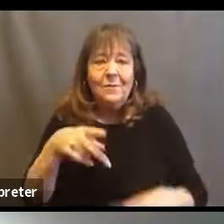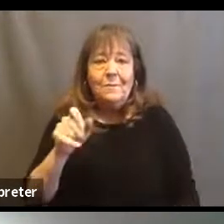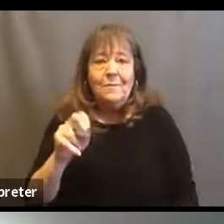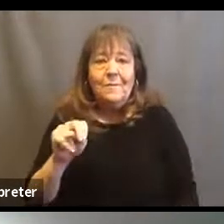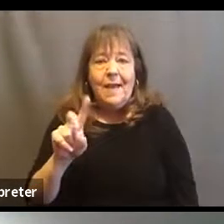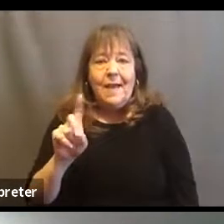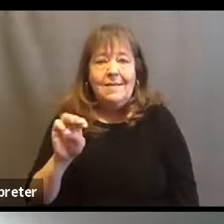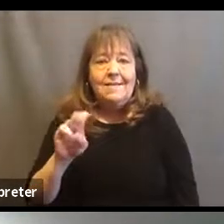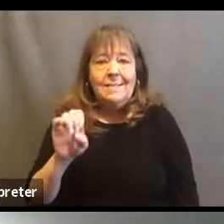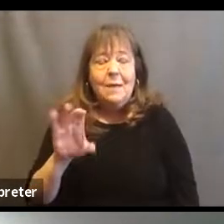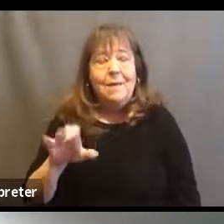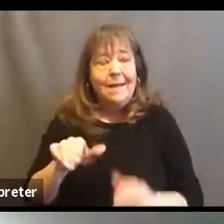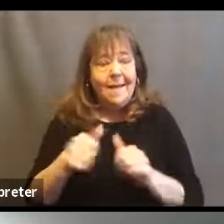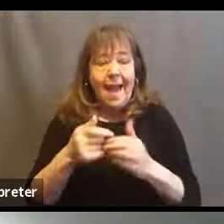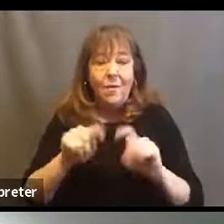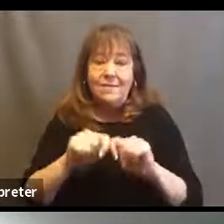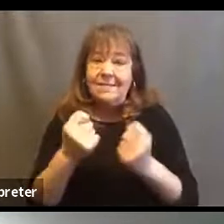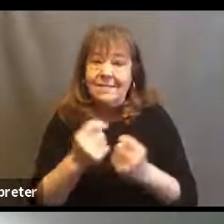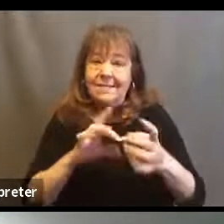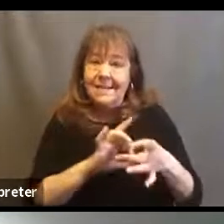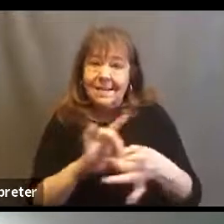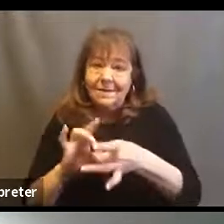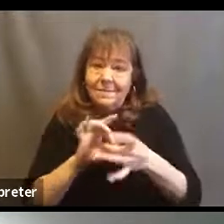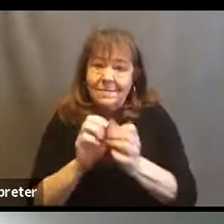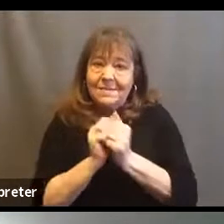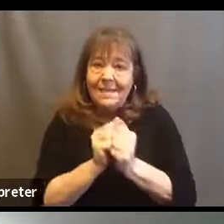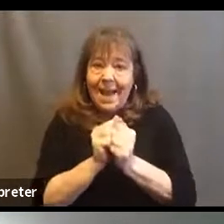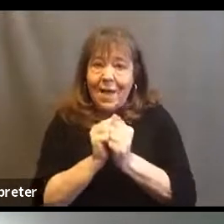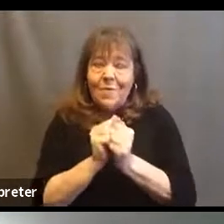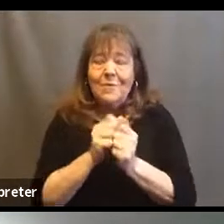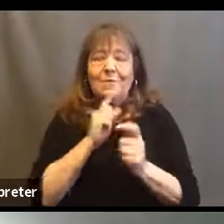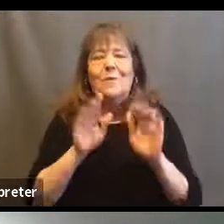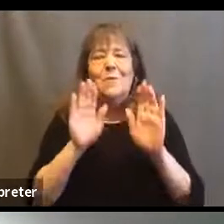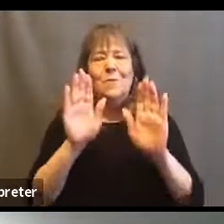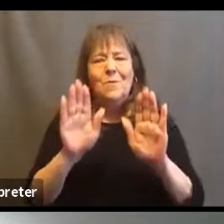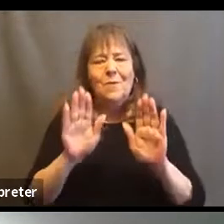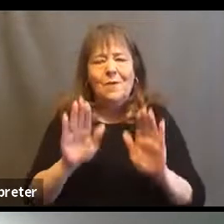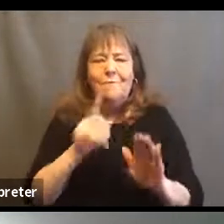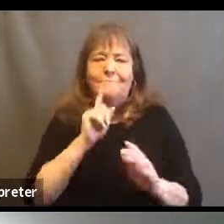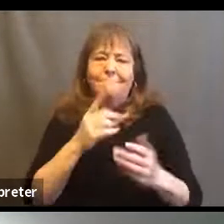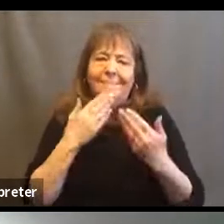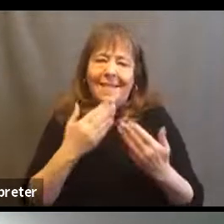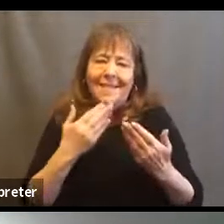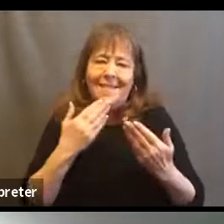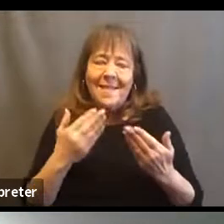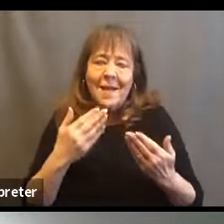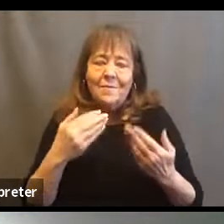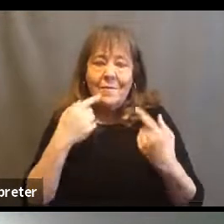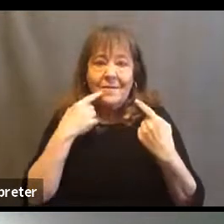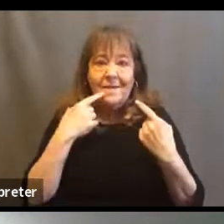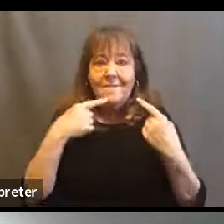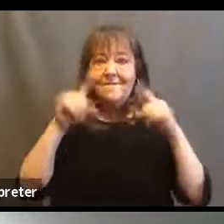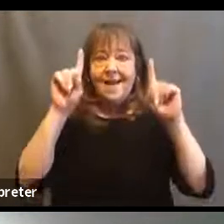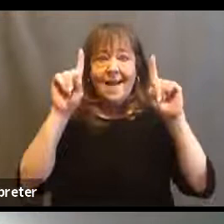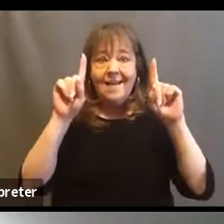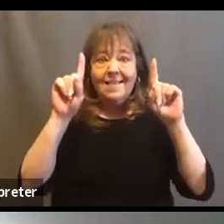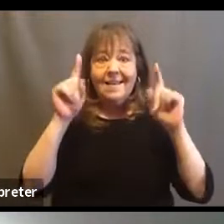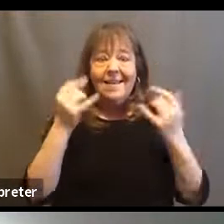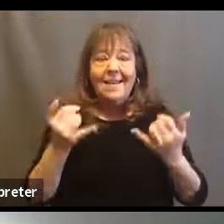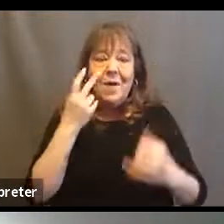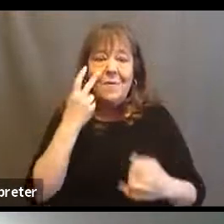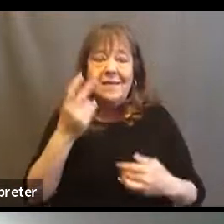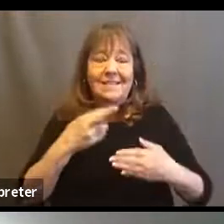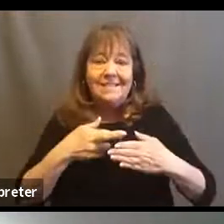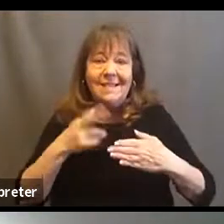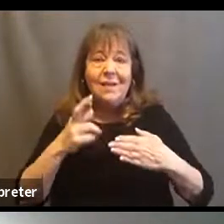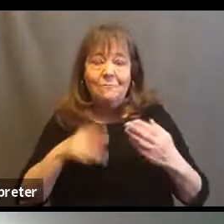team. And it's so wonderful. And I'm so grateful we're finally seeing results from all of that. We're seeing